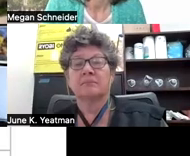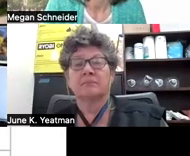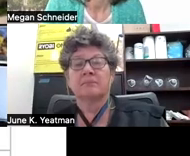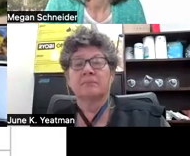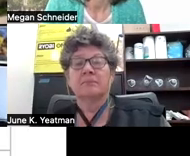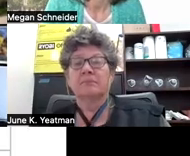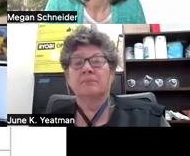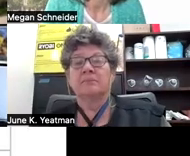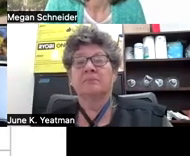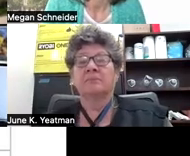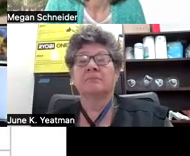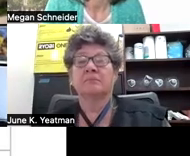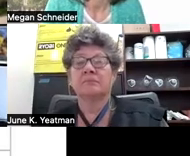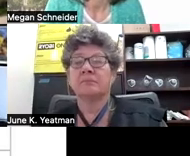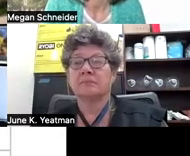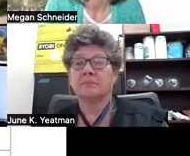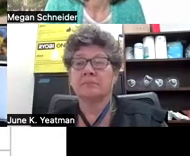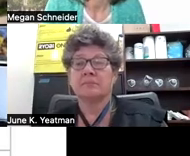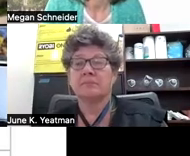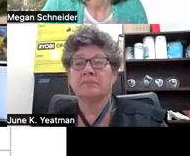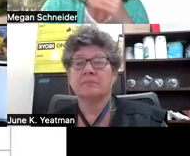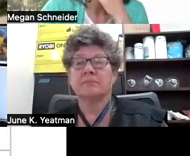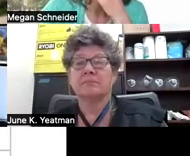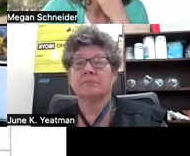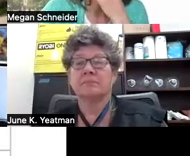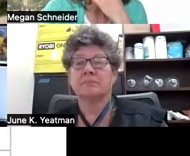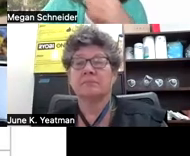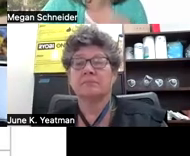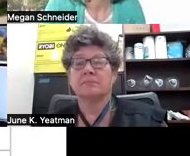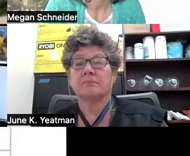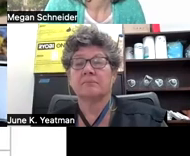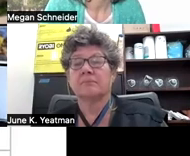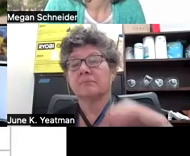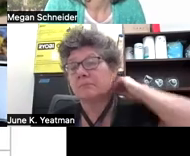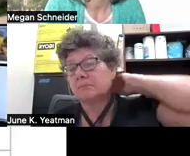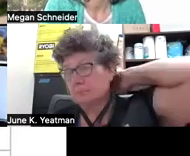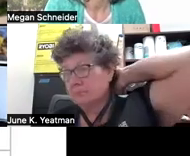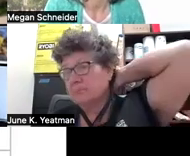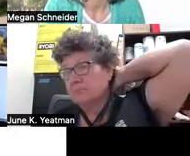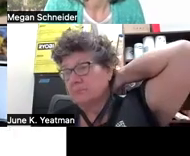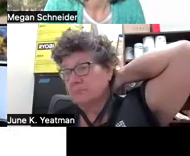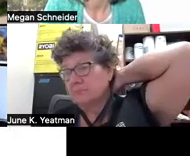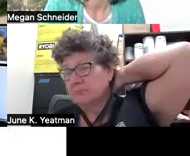process to make sure that the plan is anchored in how they experience the system.